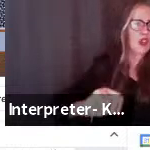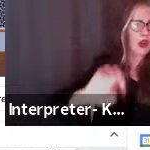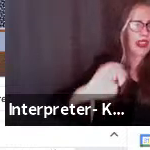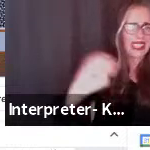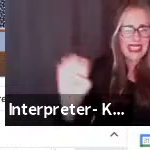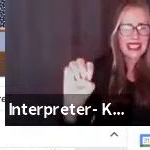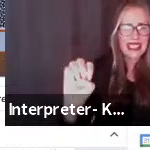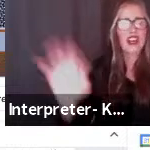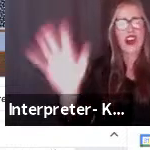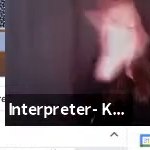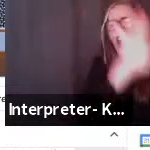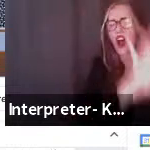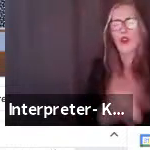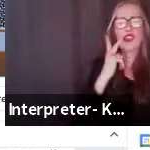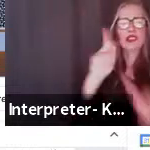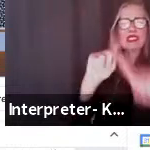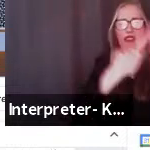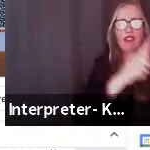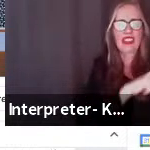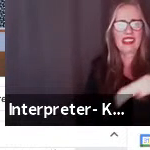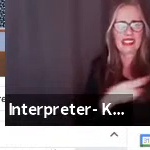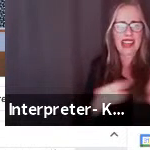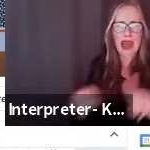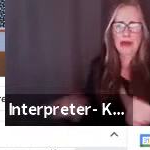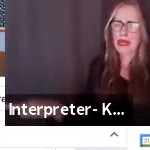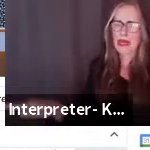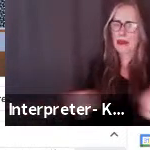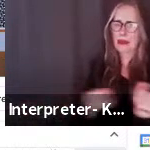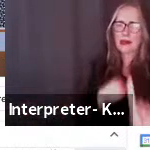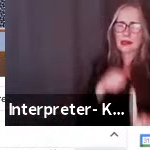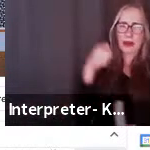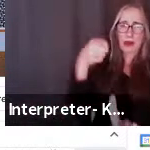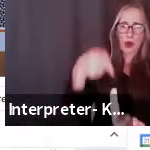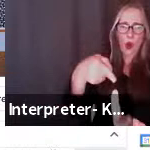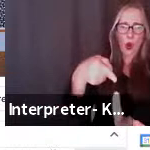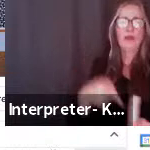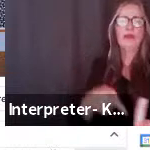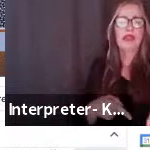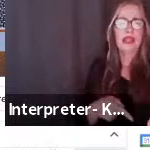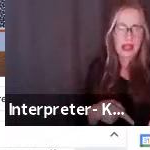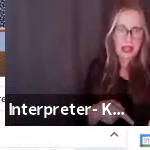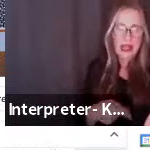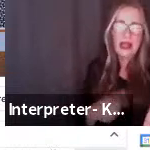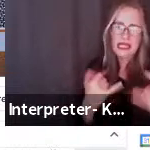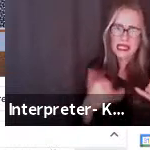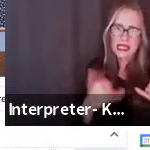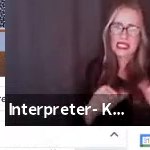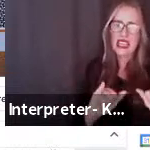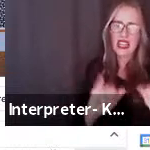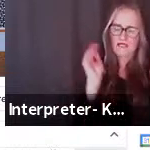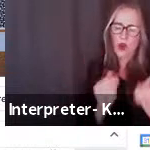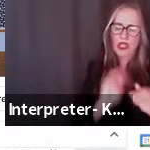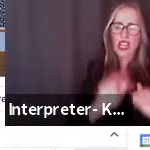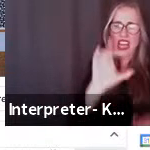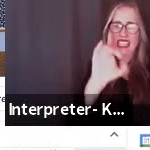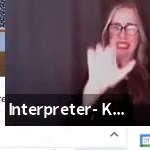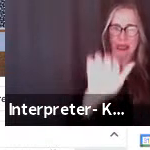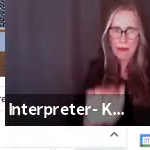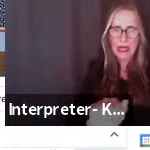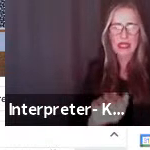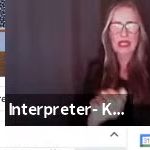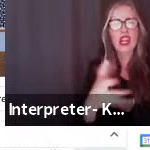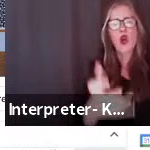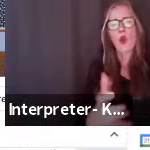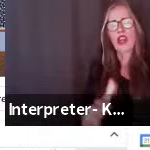happening but along the same lines and we have explicitly that is still disability centered designated to check the